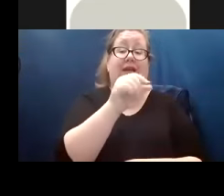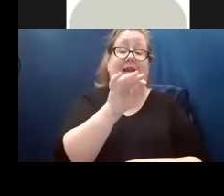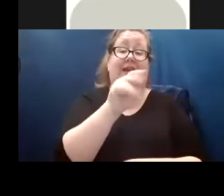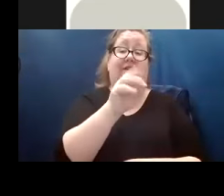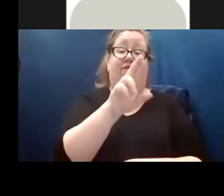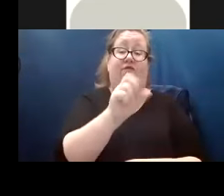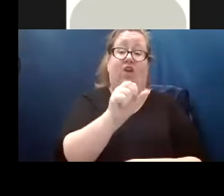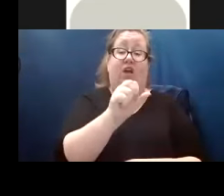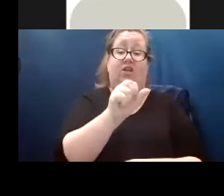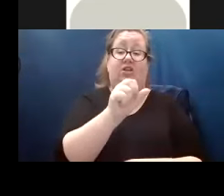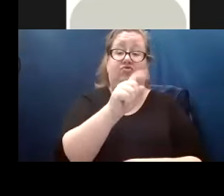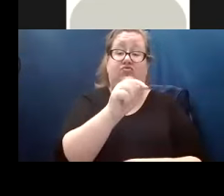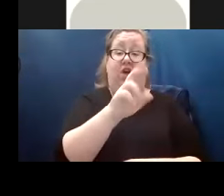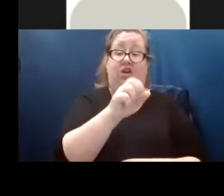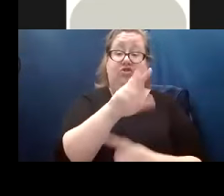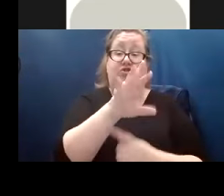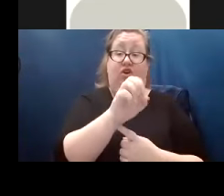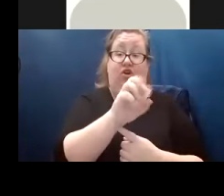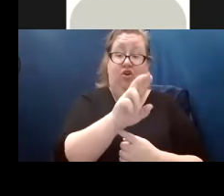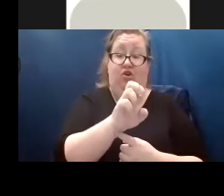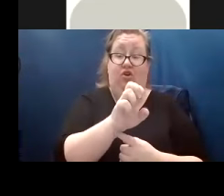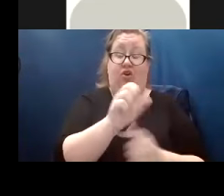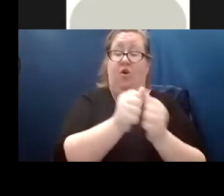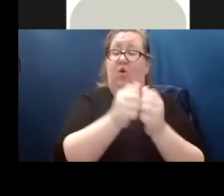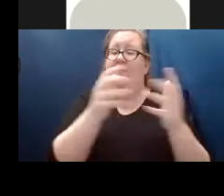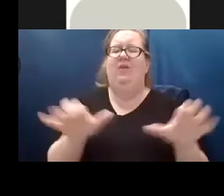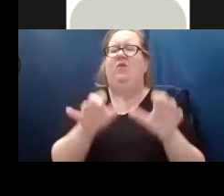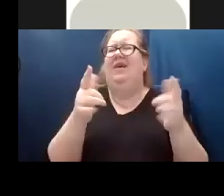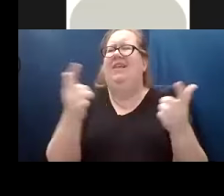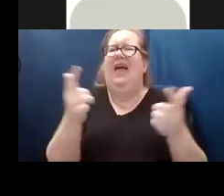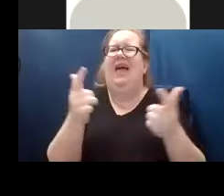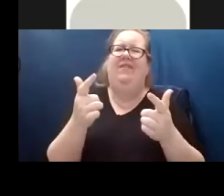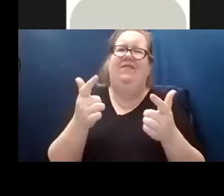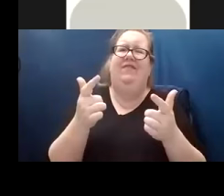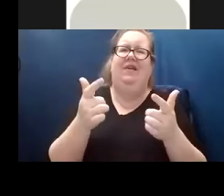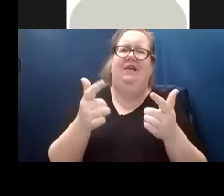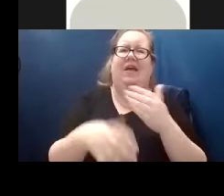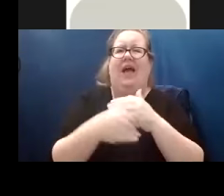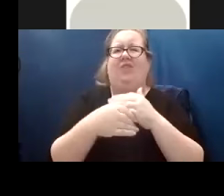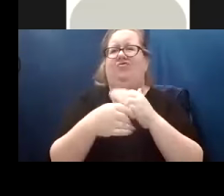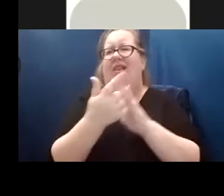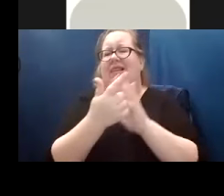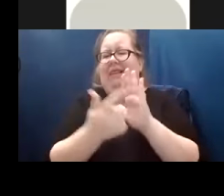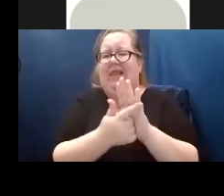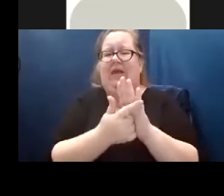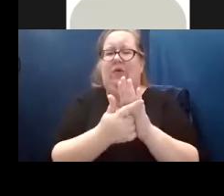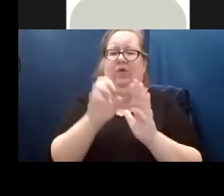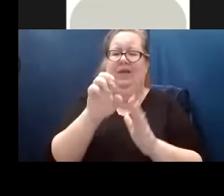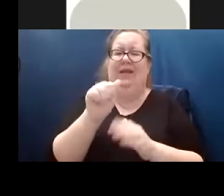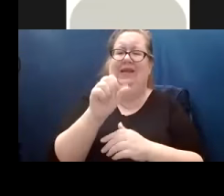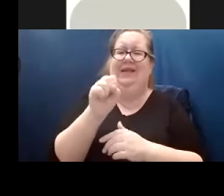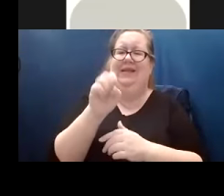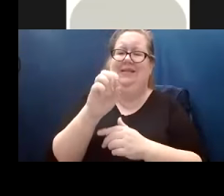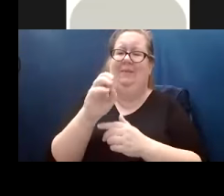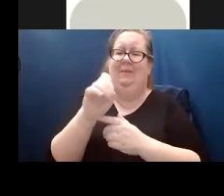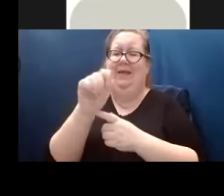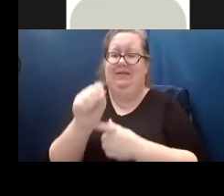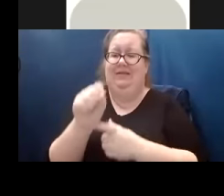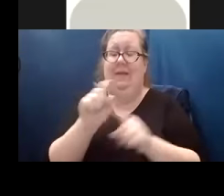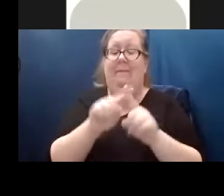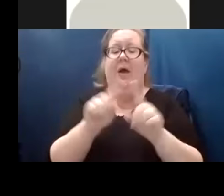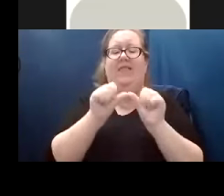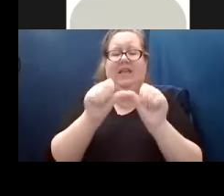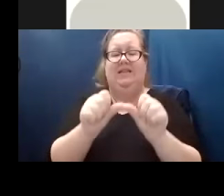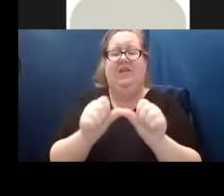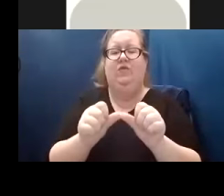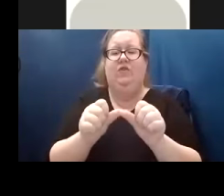to go through a lot of like extra legal easements, et cetera, to make it happen, but they still need to be engaging with those